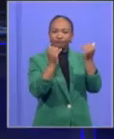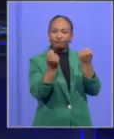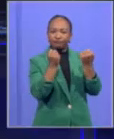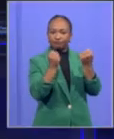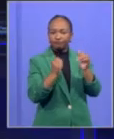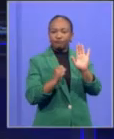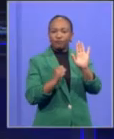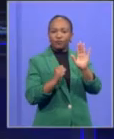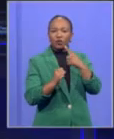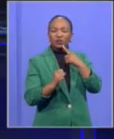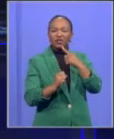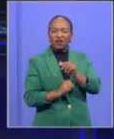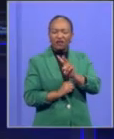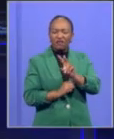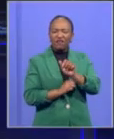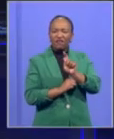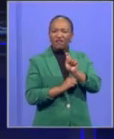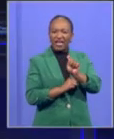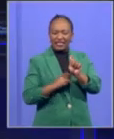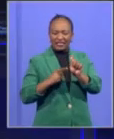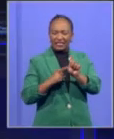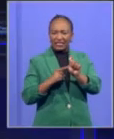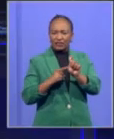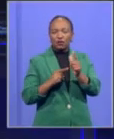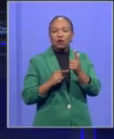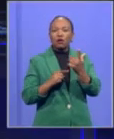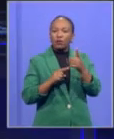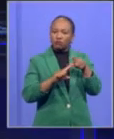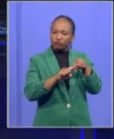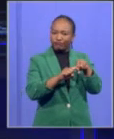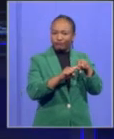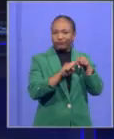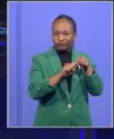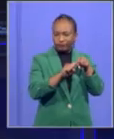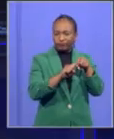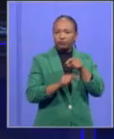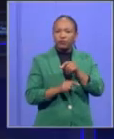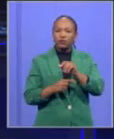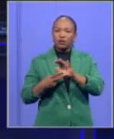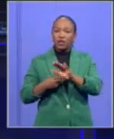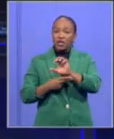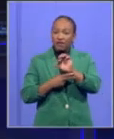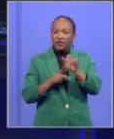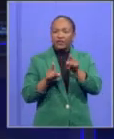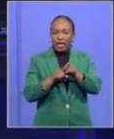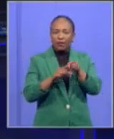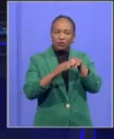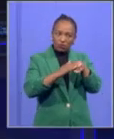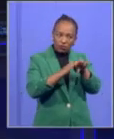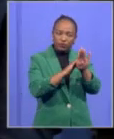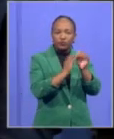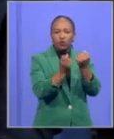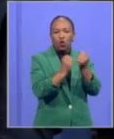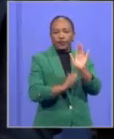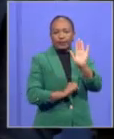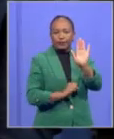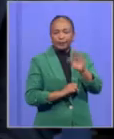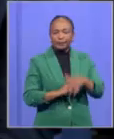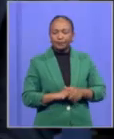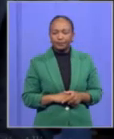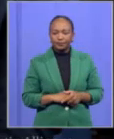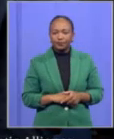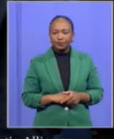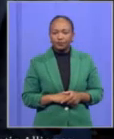ya ho kenngwa tshebetsong ha lekgetho la bareki e kginwe. EFF le yona e tla etsa kopo e jwalo. The